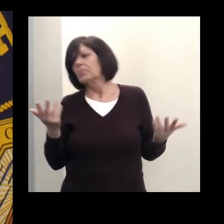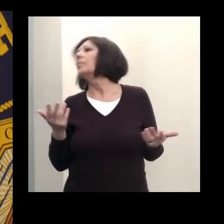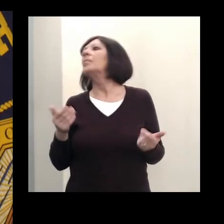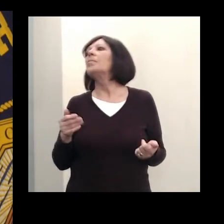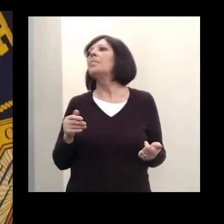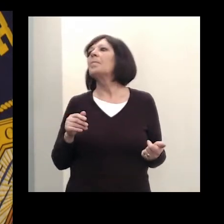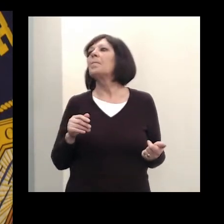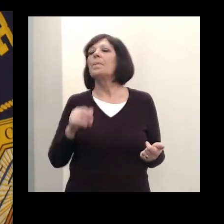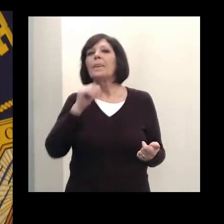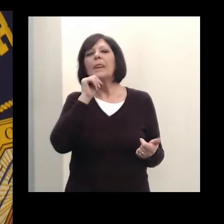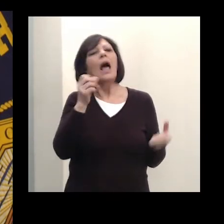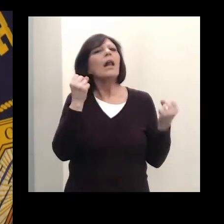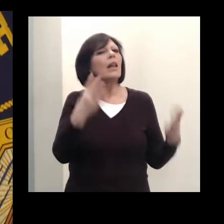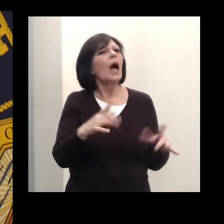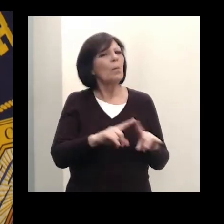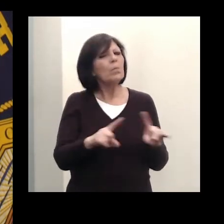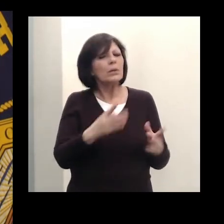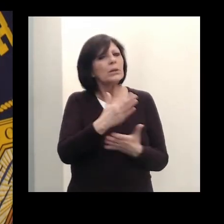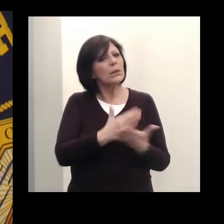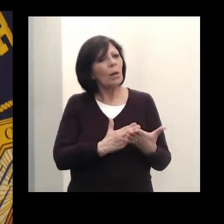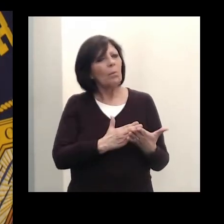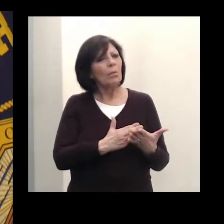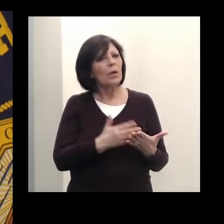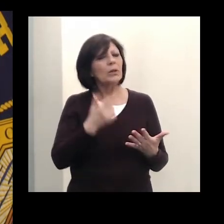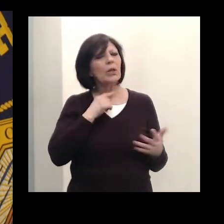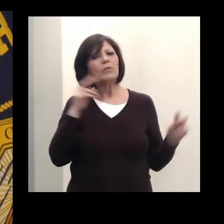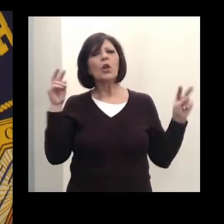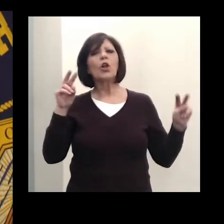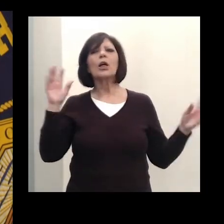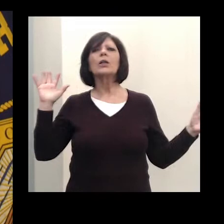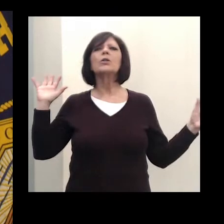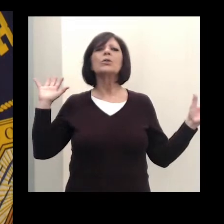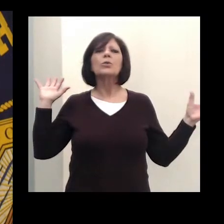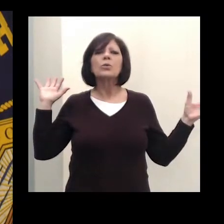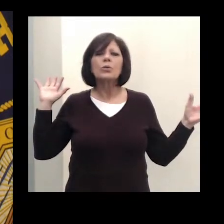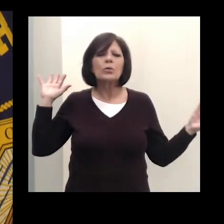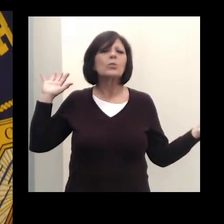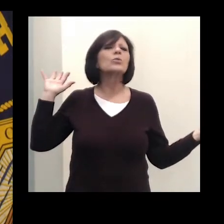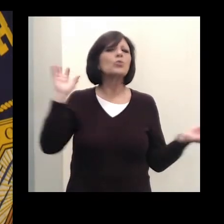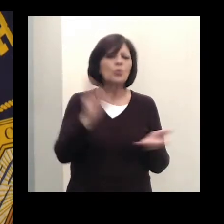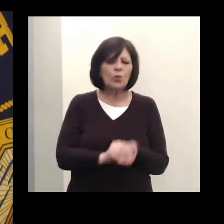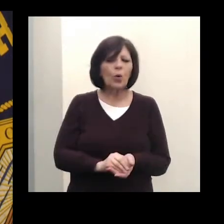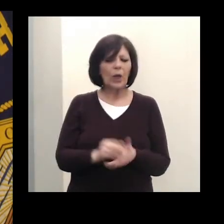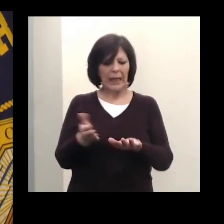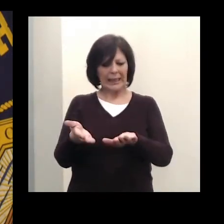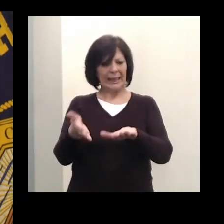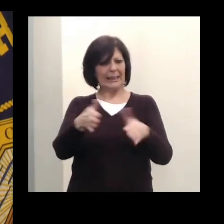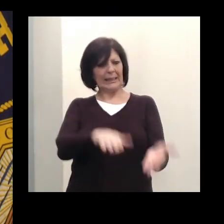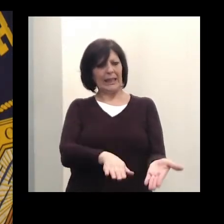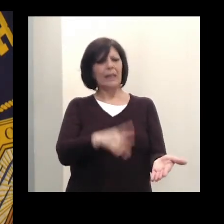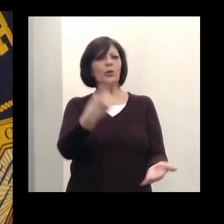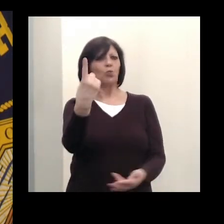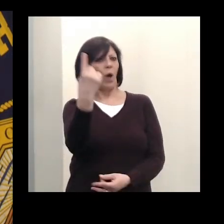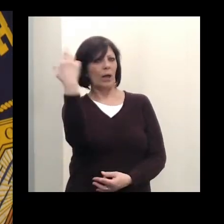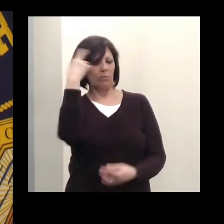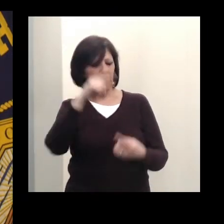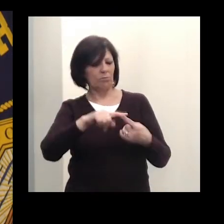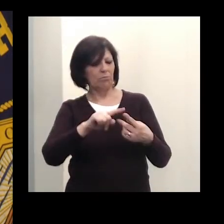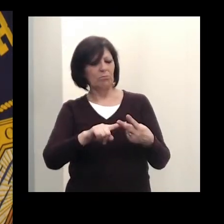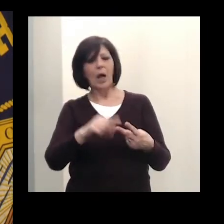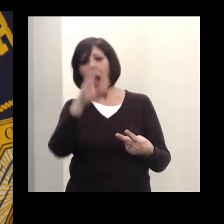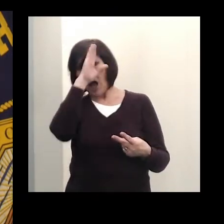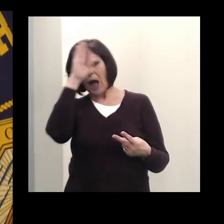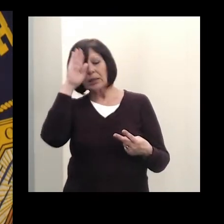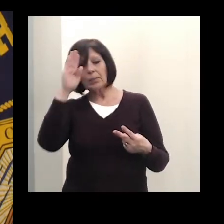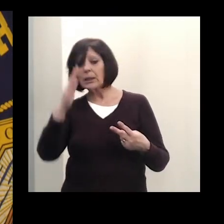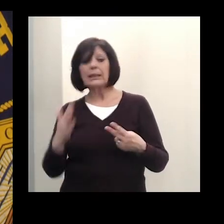Not a lot, but there are. So we have to look at the totality of the circumstances. Mortality is one of the factors. Hospitalization is the number one factor.